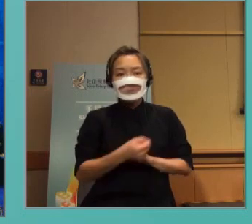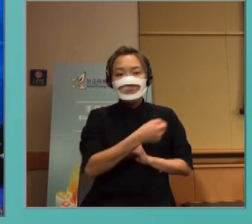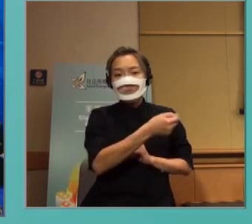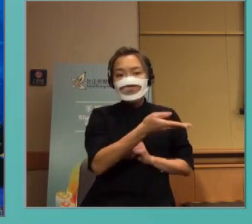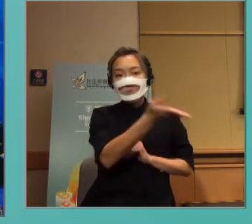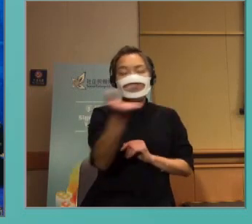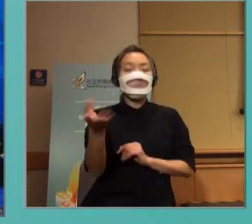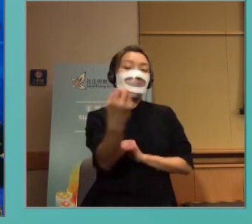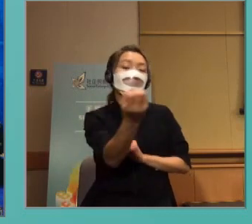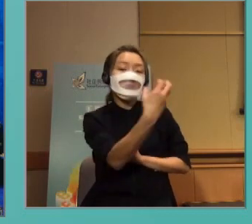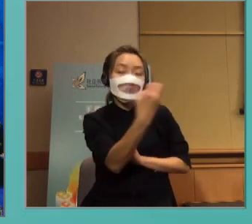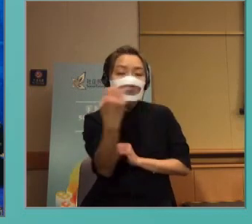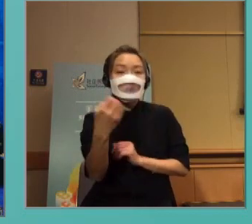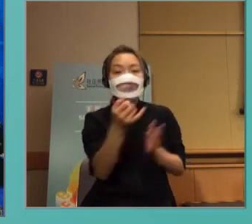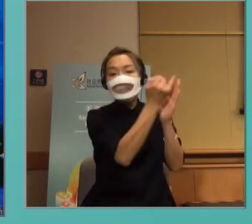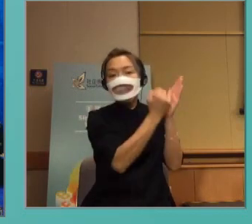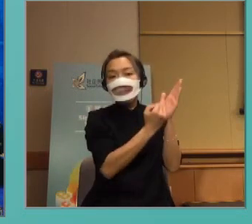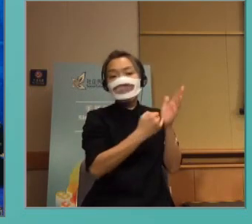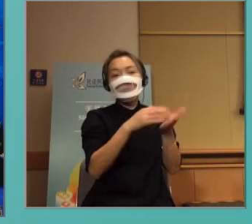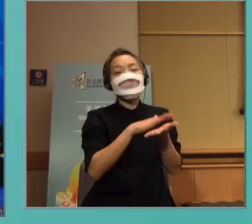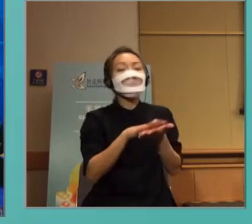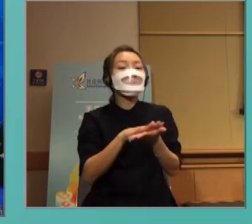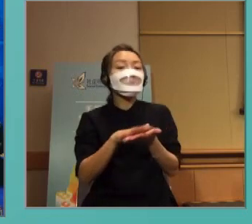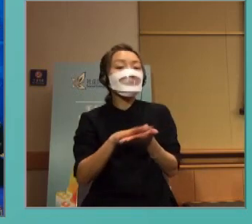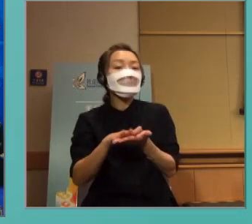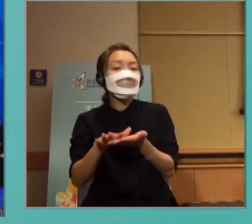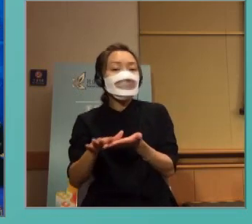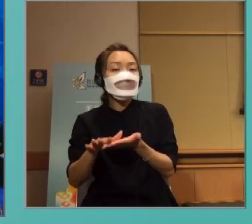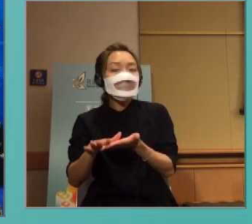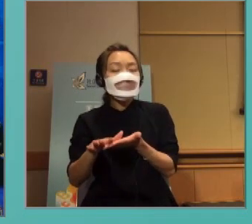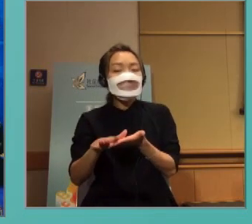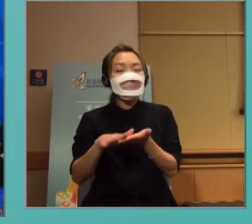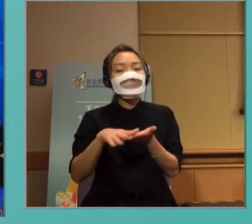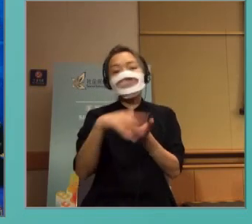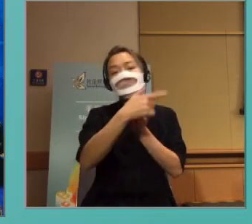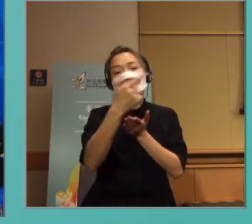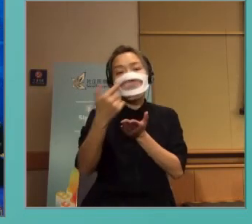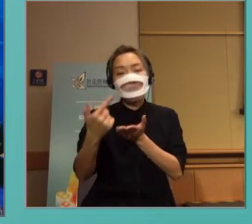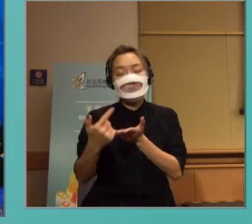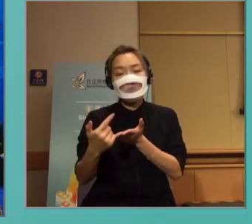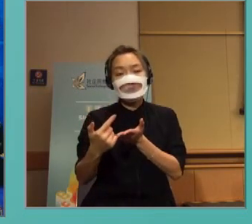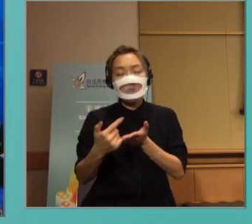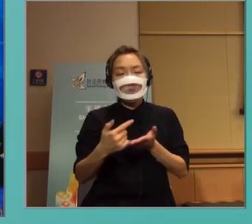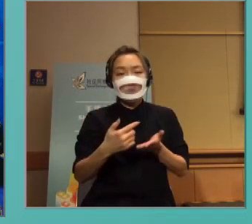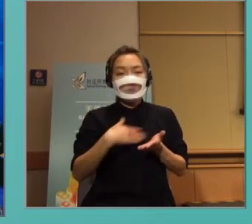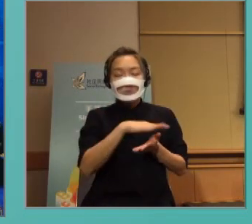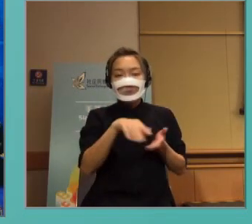some of our studio proposed that they can create a game for the art piece.